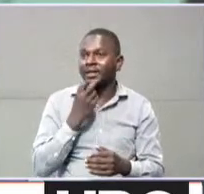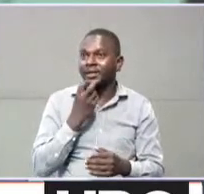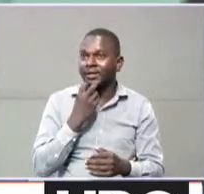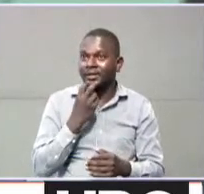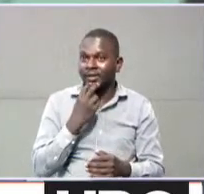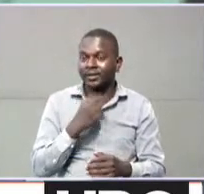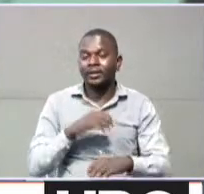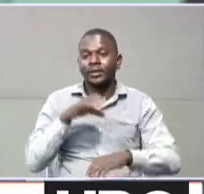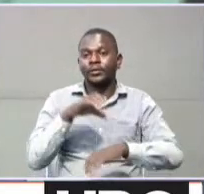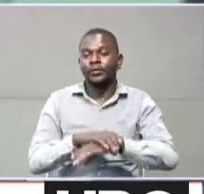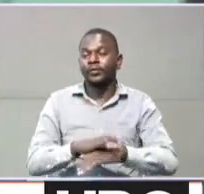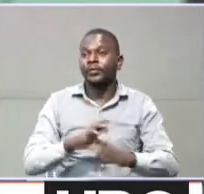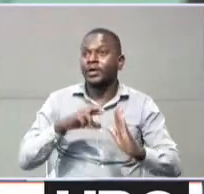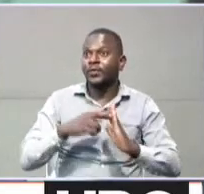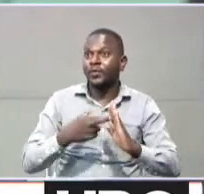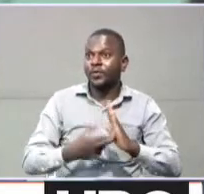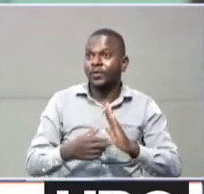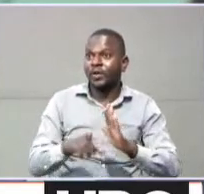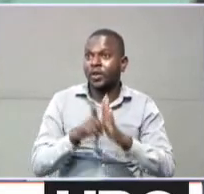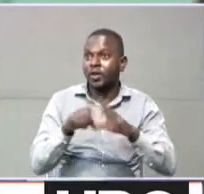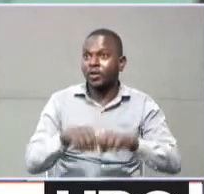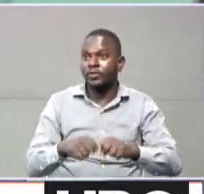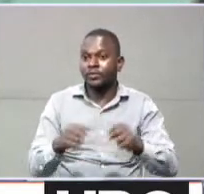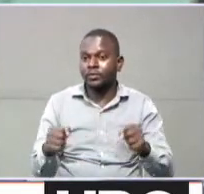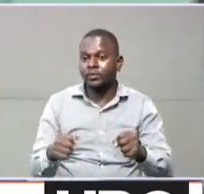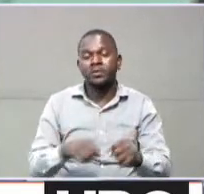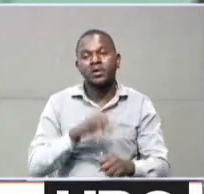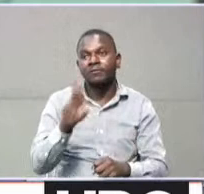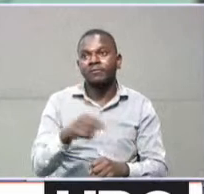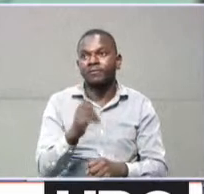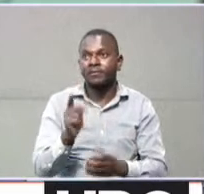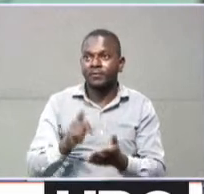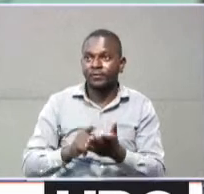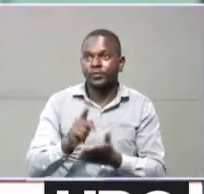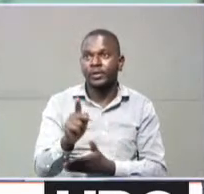that trafficking rules offenders have defaulted